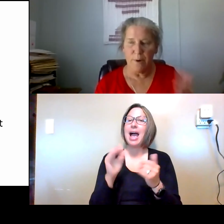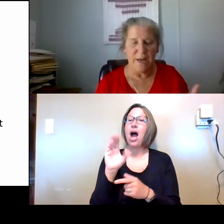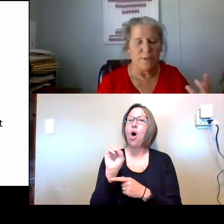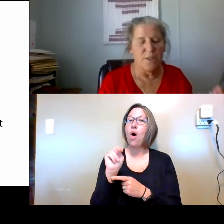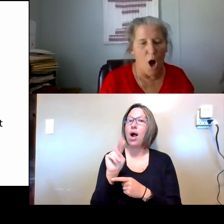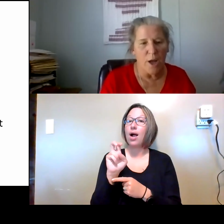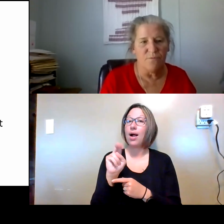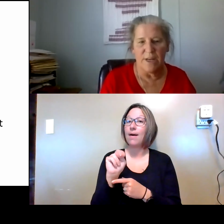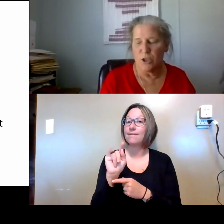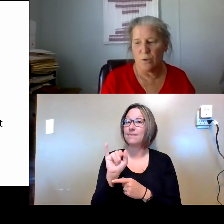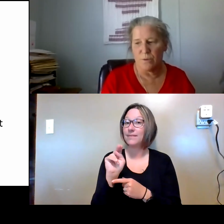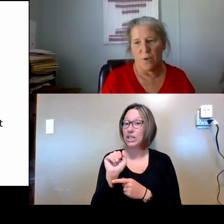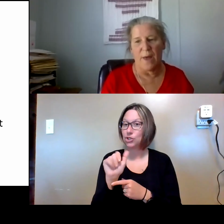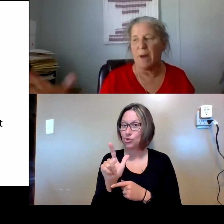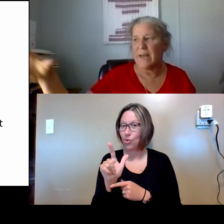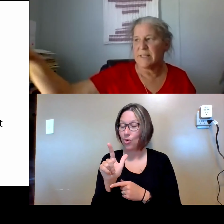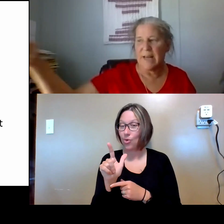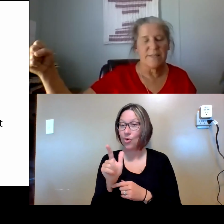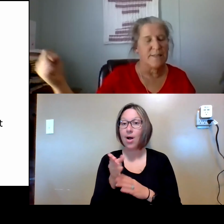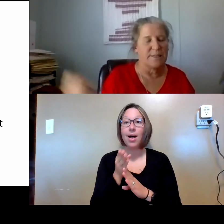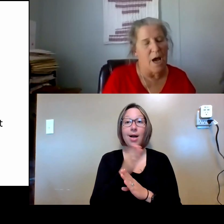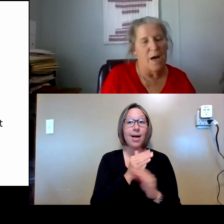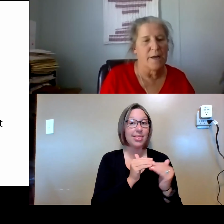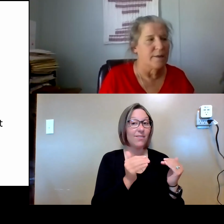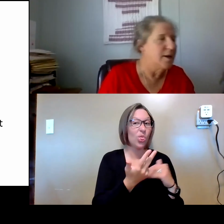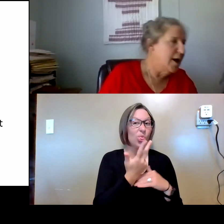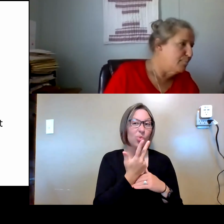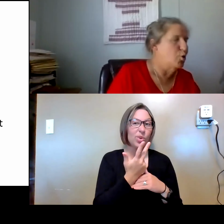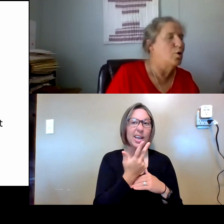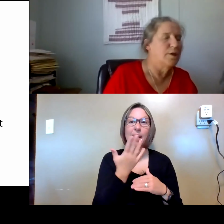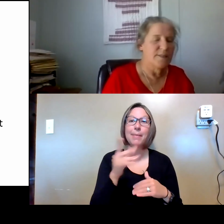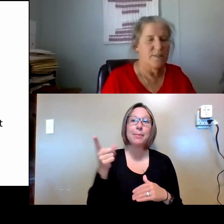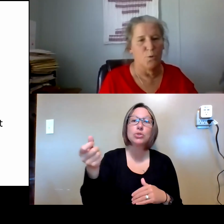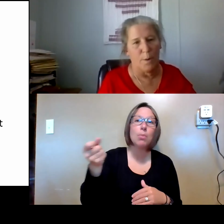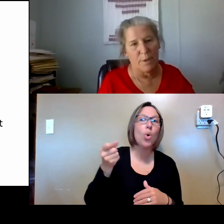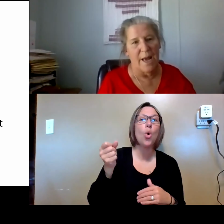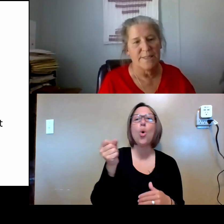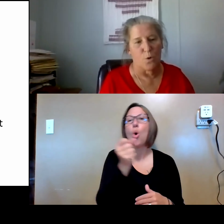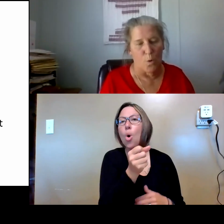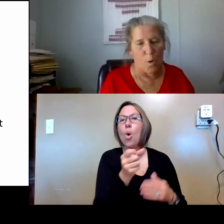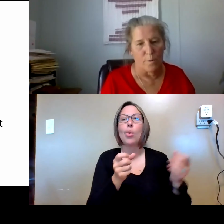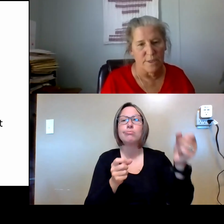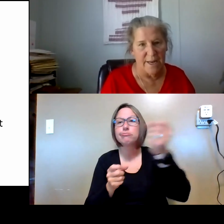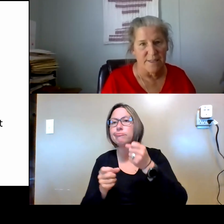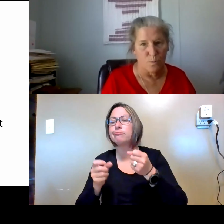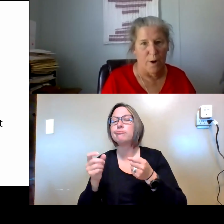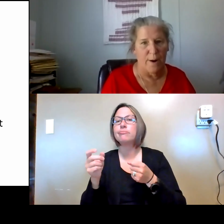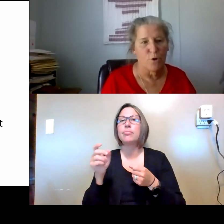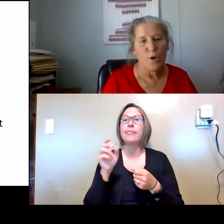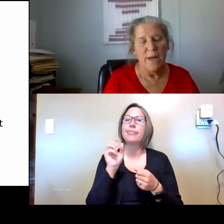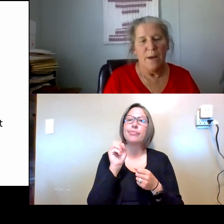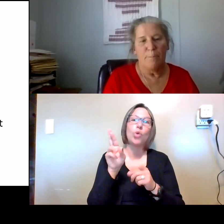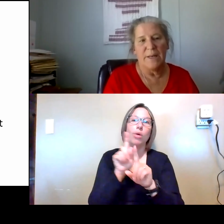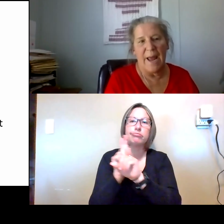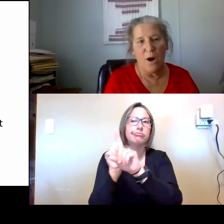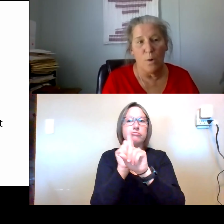level 3, it was not conventional. So they may take us and tug and pull us to a place or take us